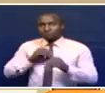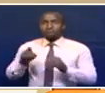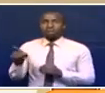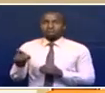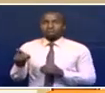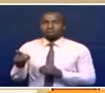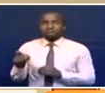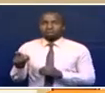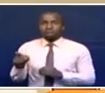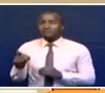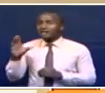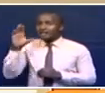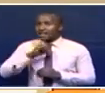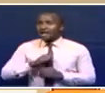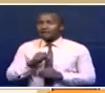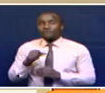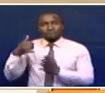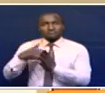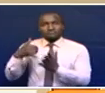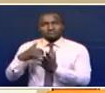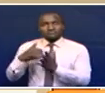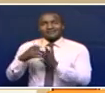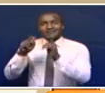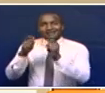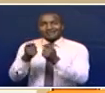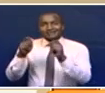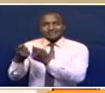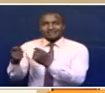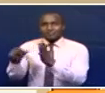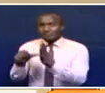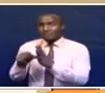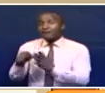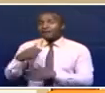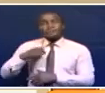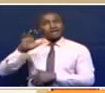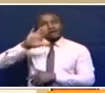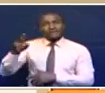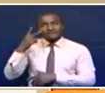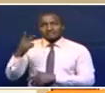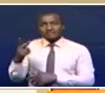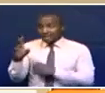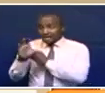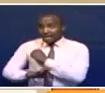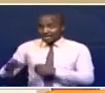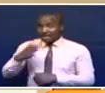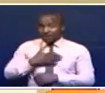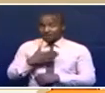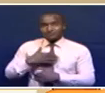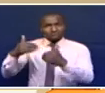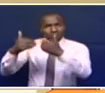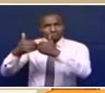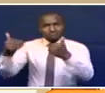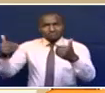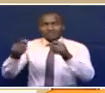course, lack of inclusivity, ethnicity. I've never seen our country, Jeff, divided